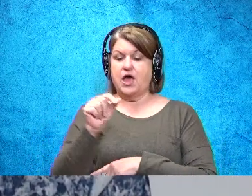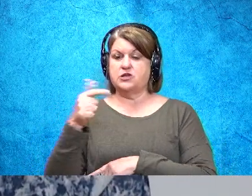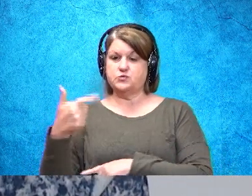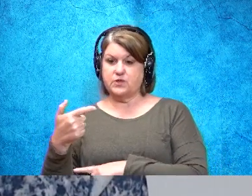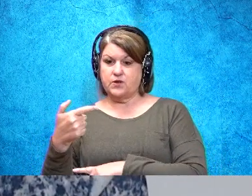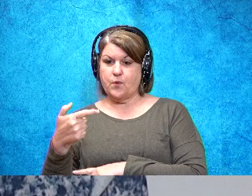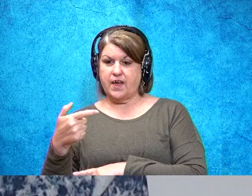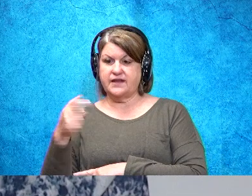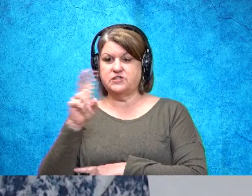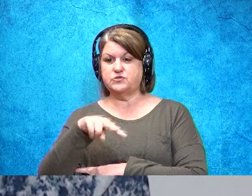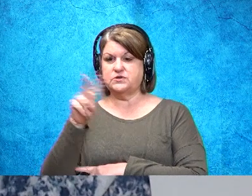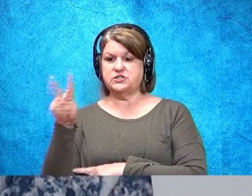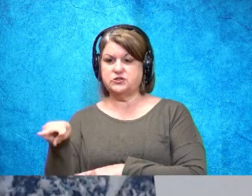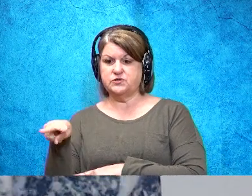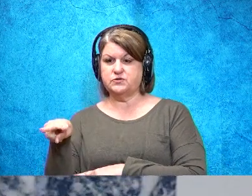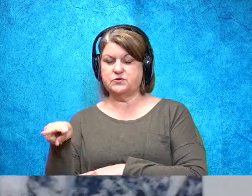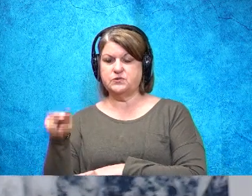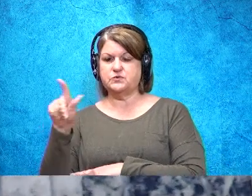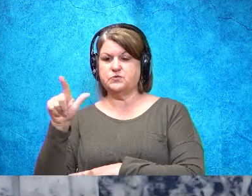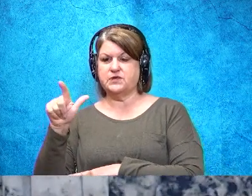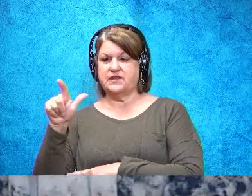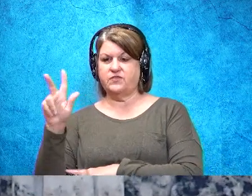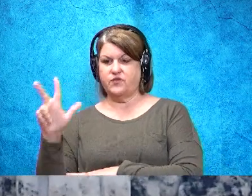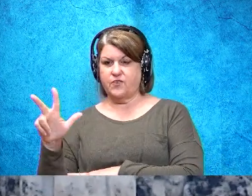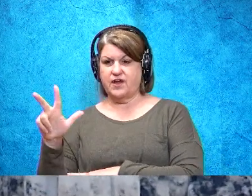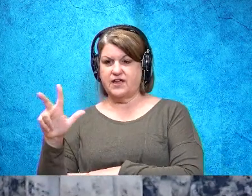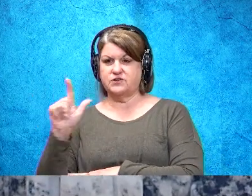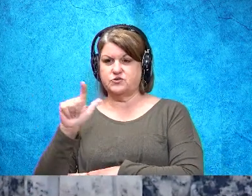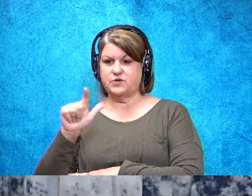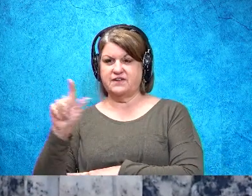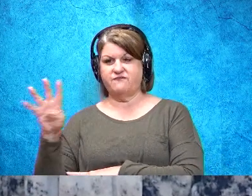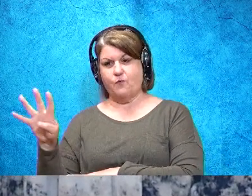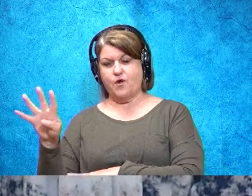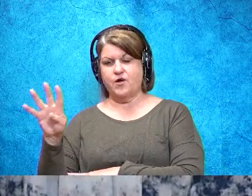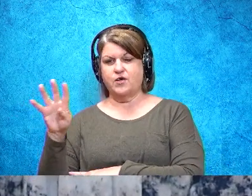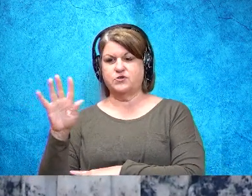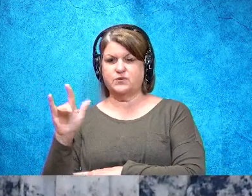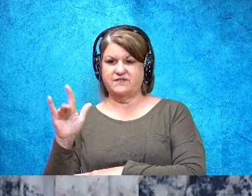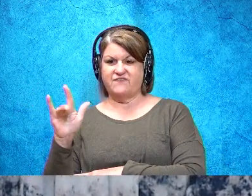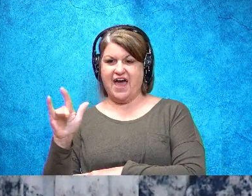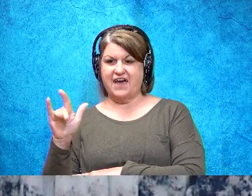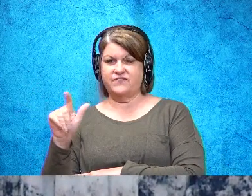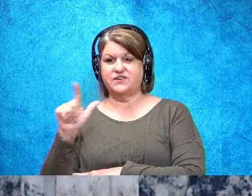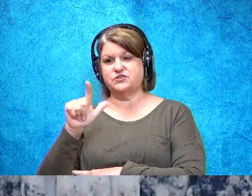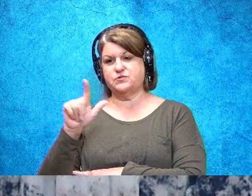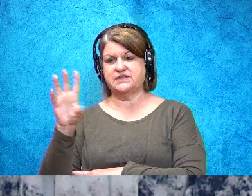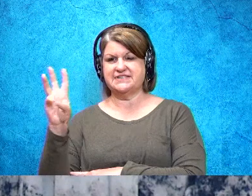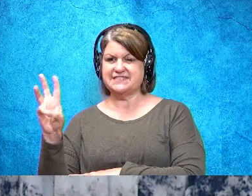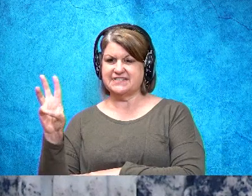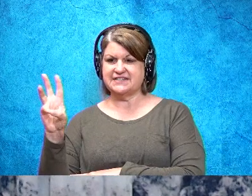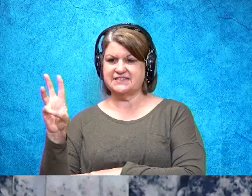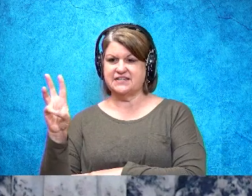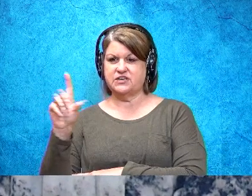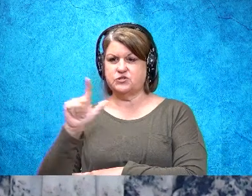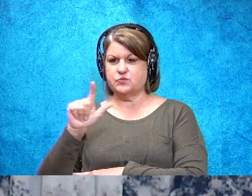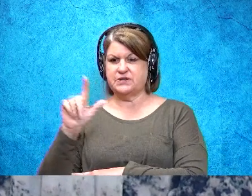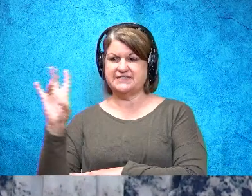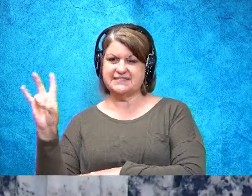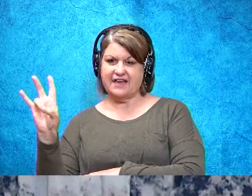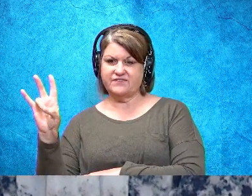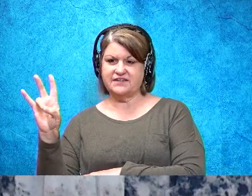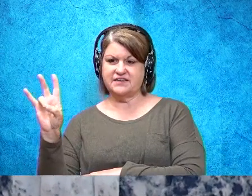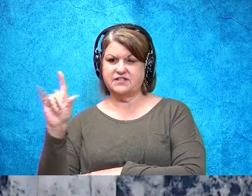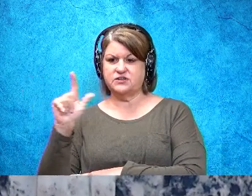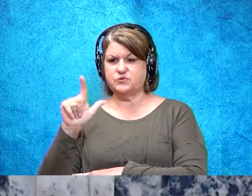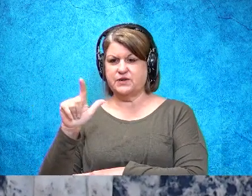21, 22, 23, 24, 25, 26,